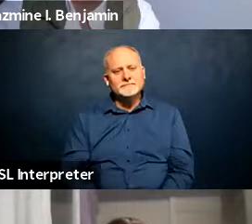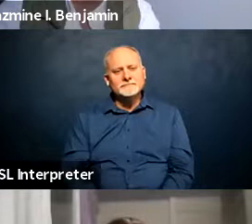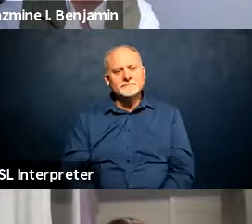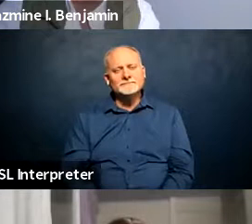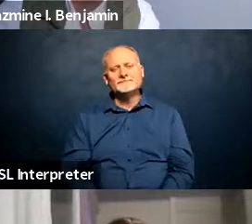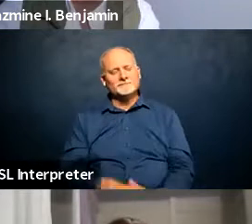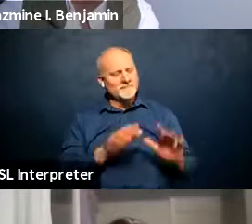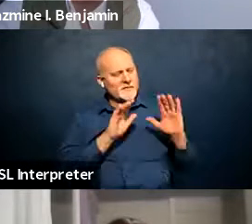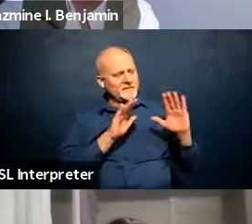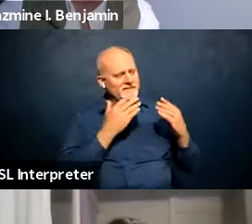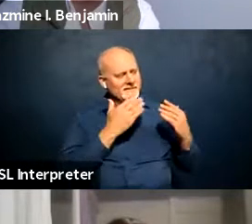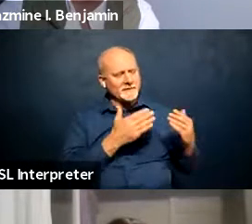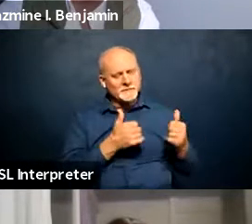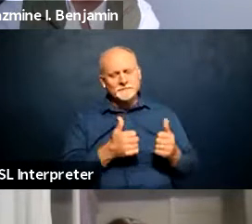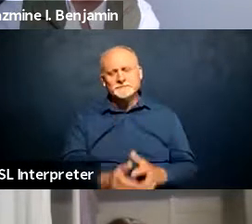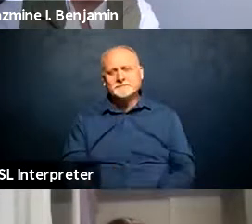Wonderful, thank you so much.